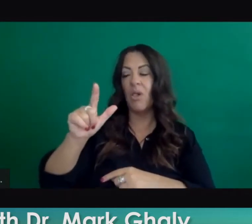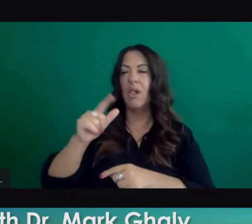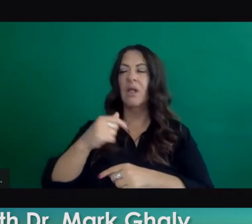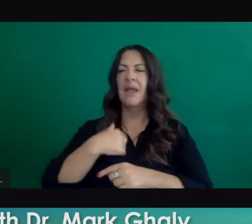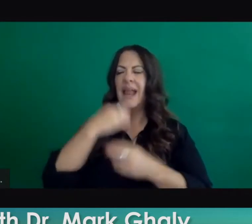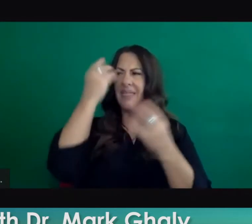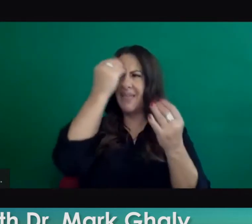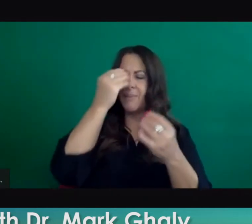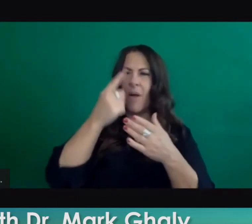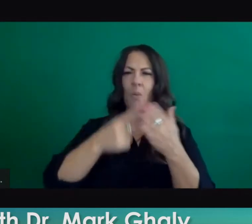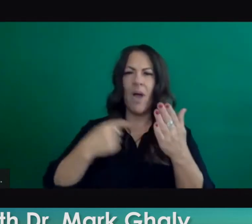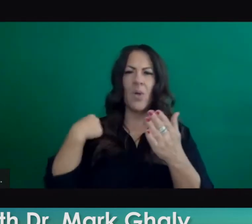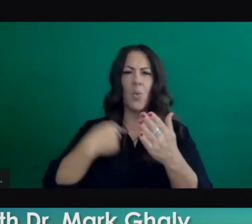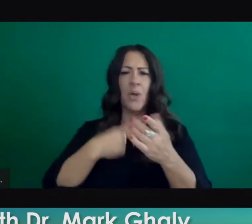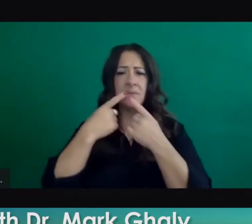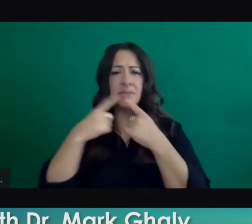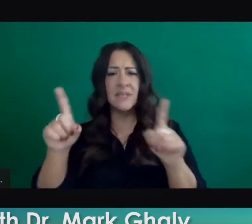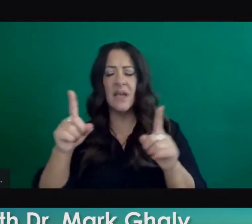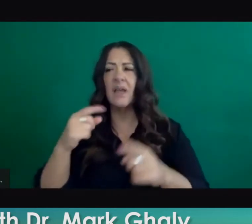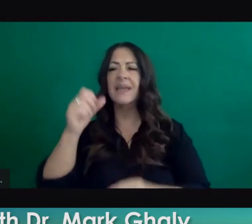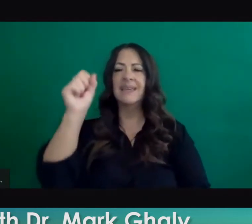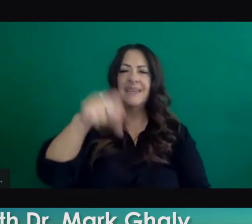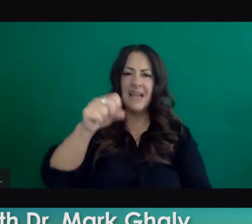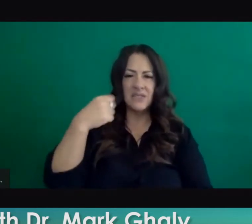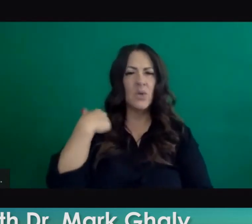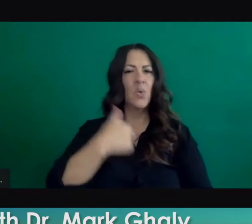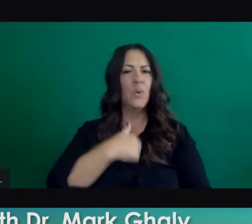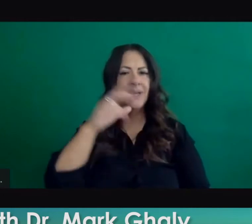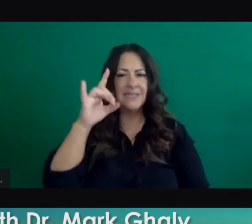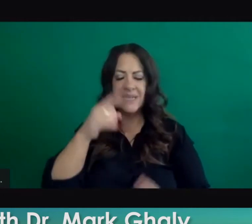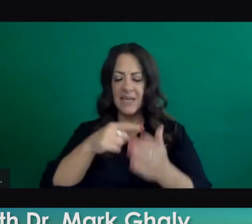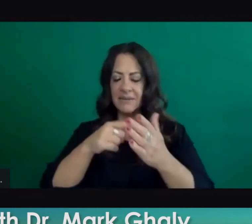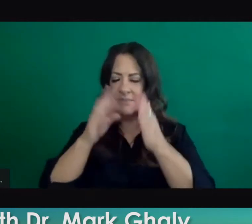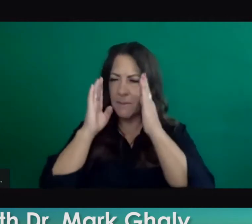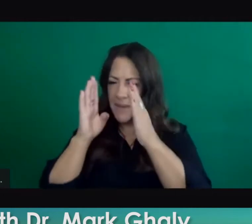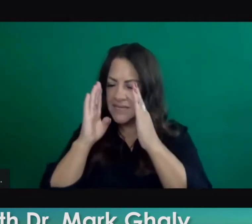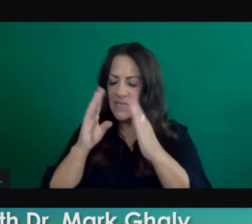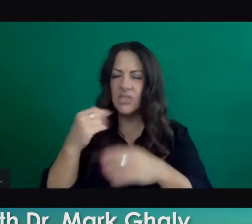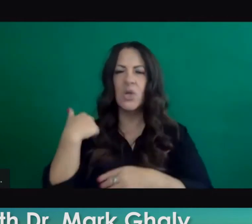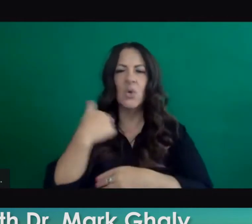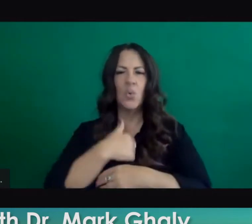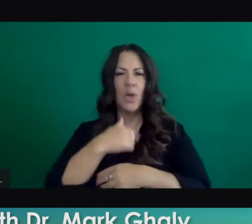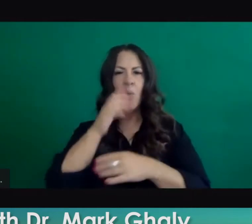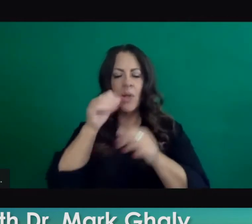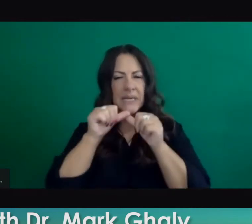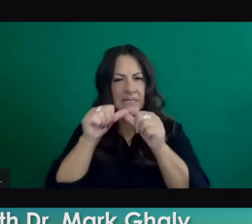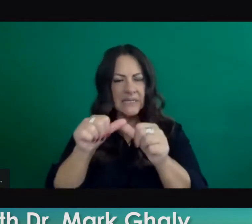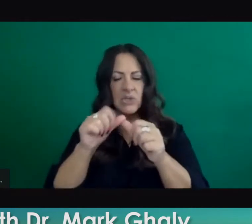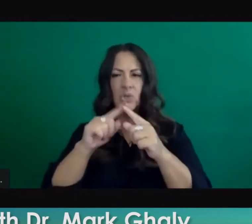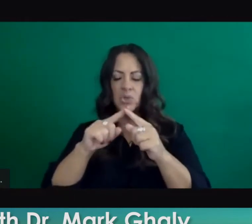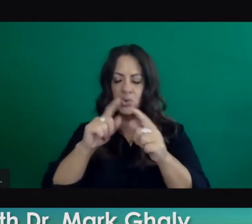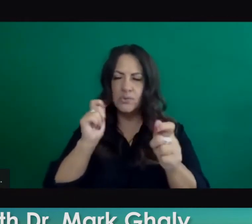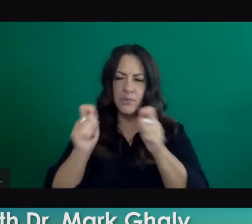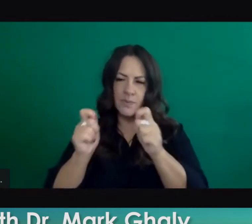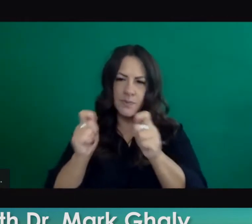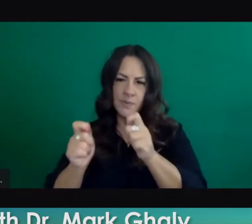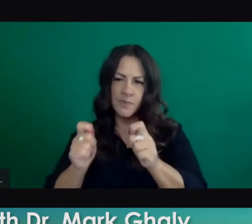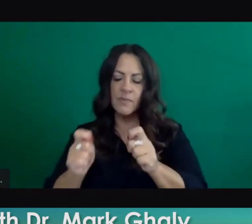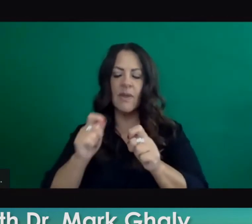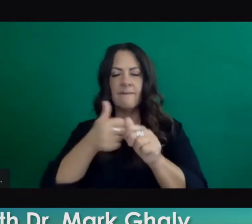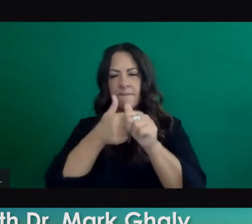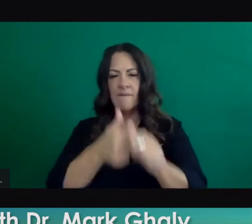it today, we certainly have transformed it and paid attention, and we're open to continuing to do that if and as